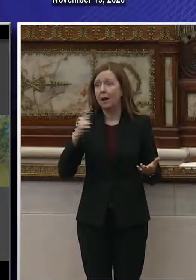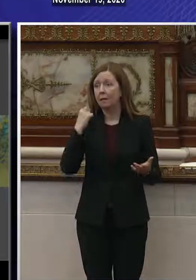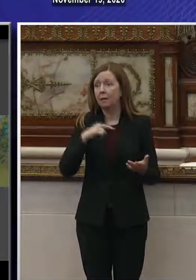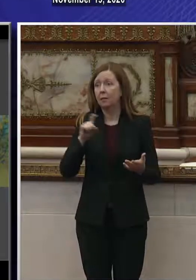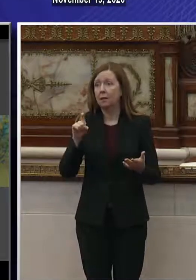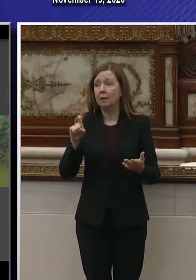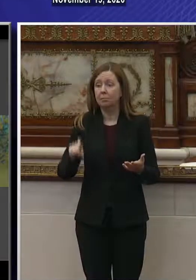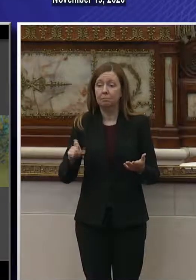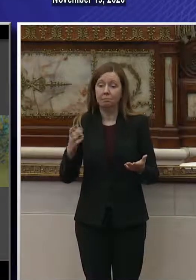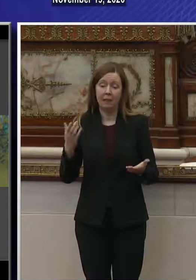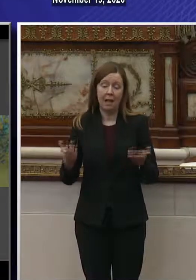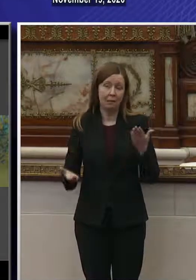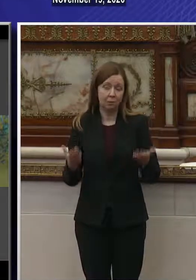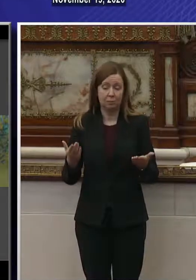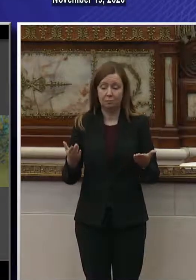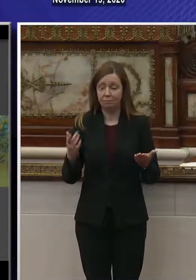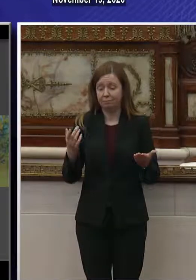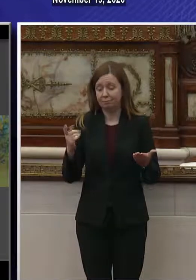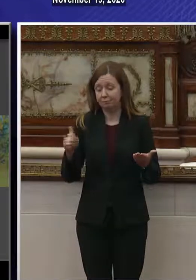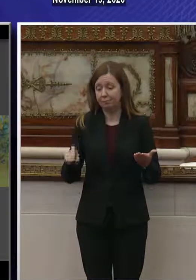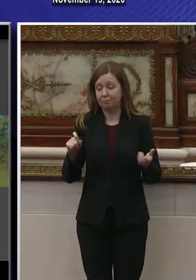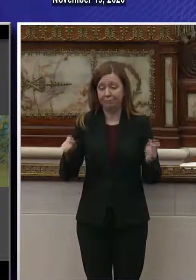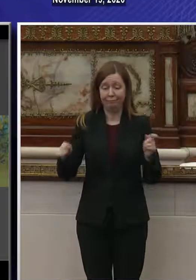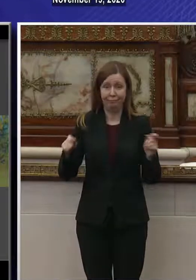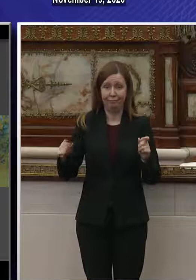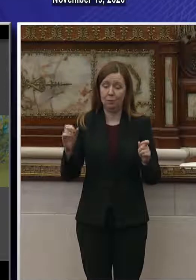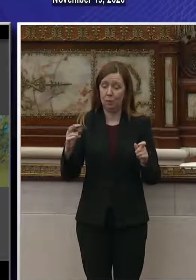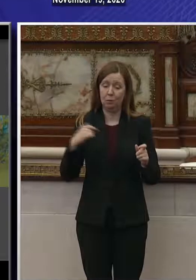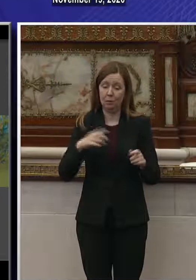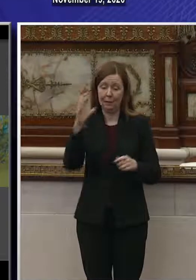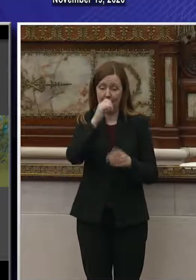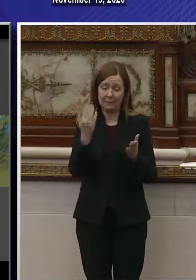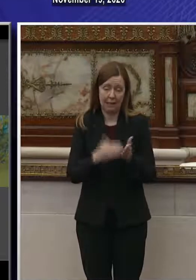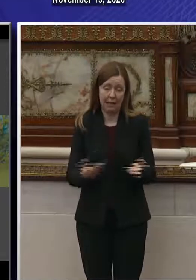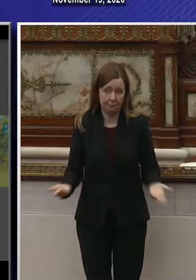have to reevaluate that, or we're going to miss the mark